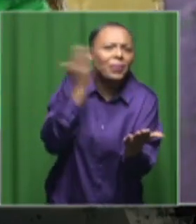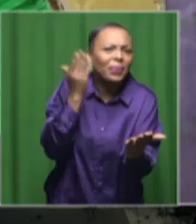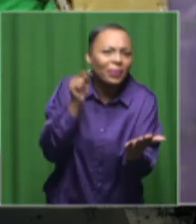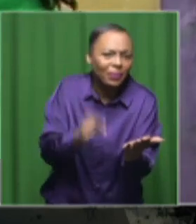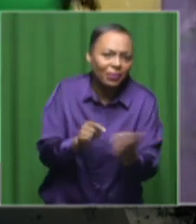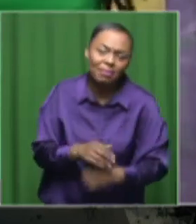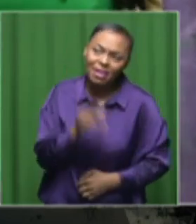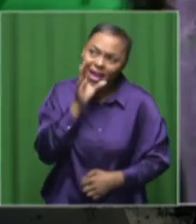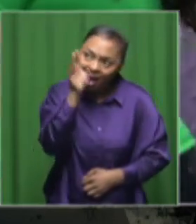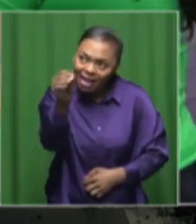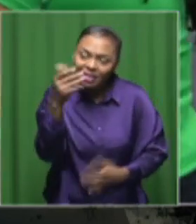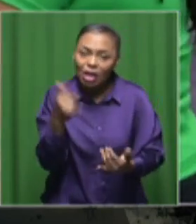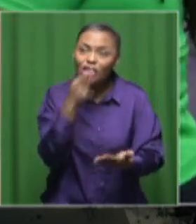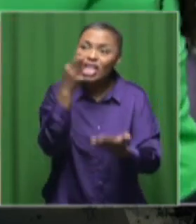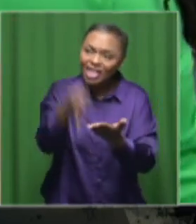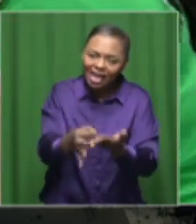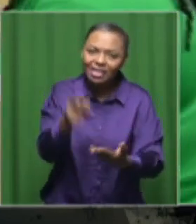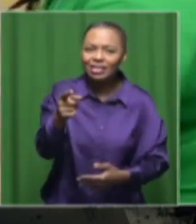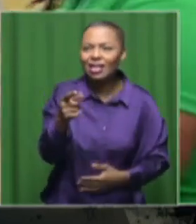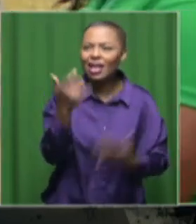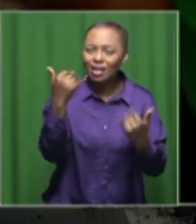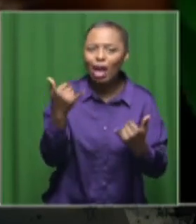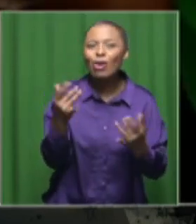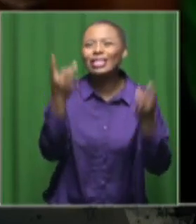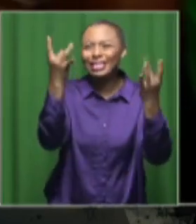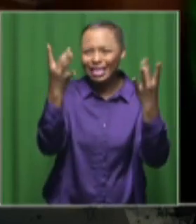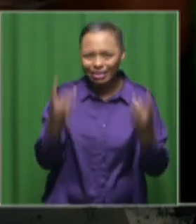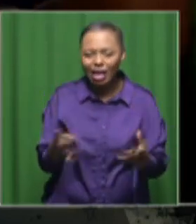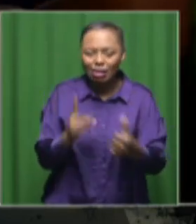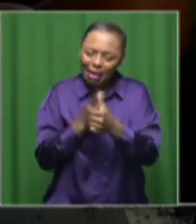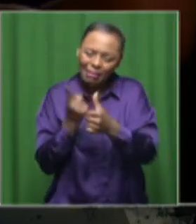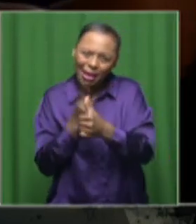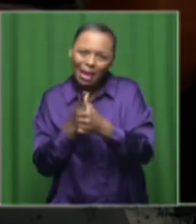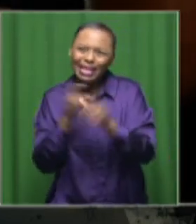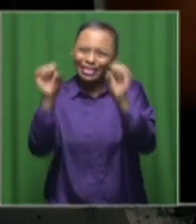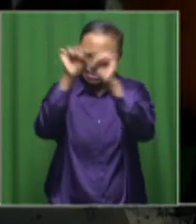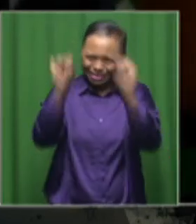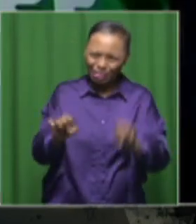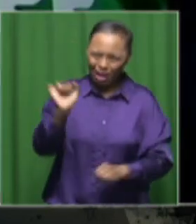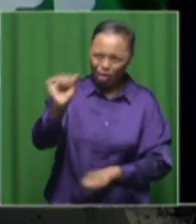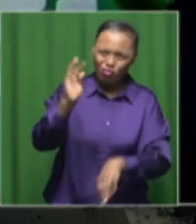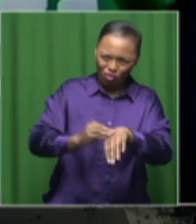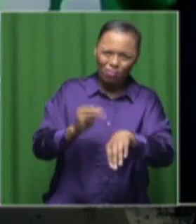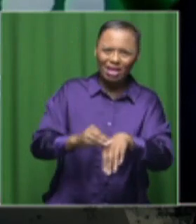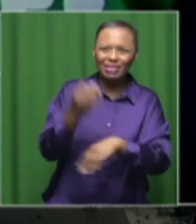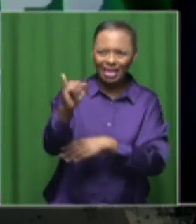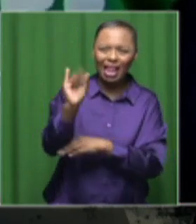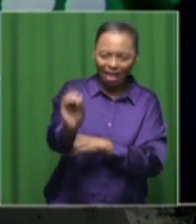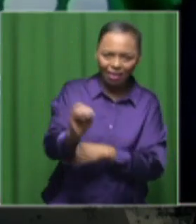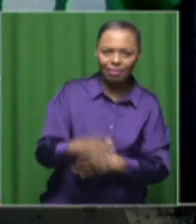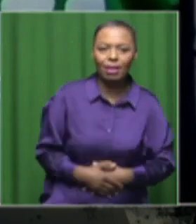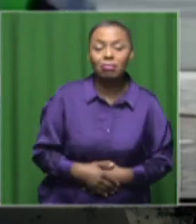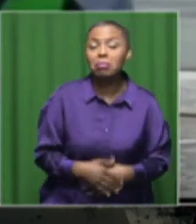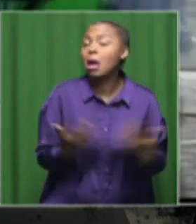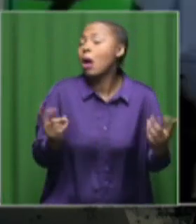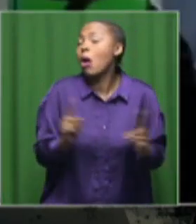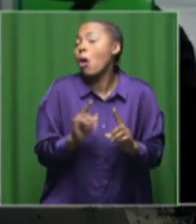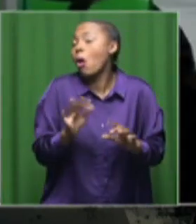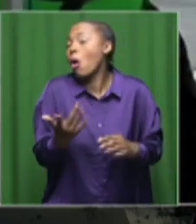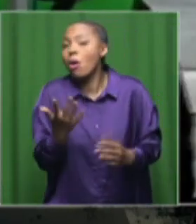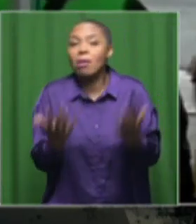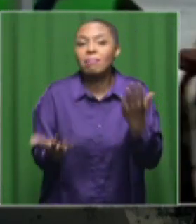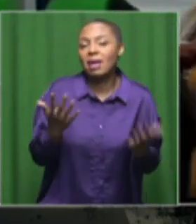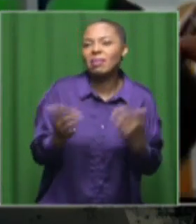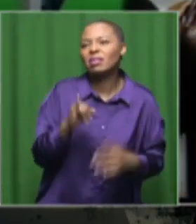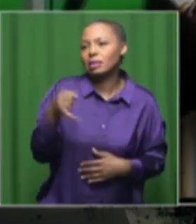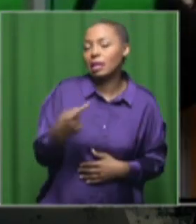SA, that there are problems with the census itself, or maybe it is, we should give them the benefit of the doubt for now, that